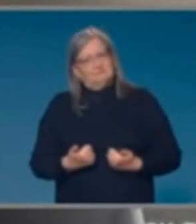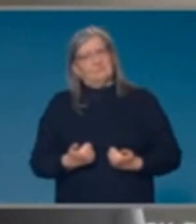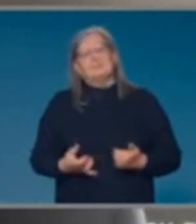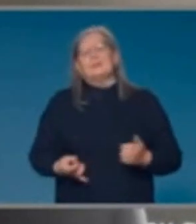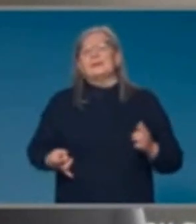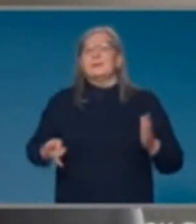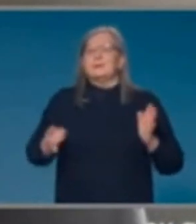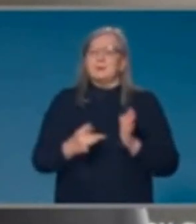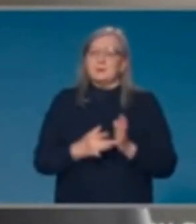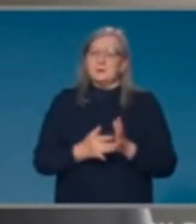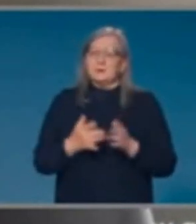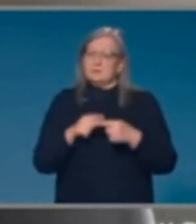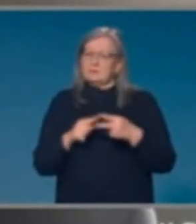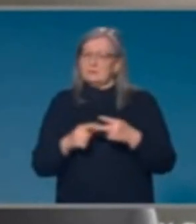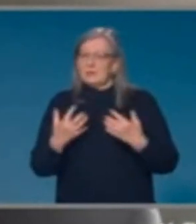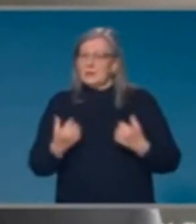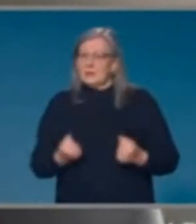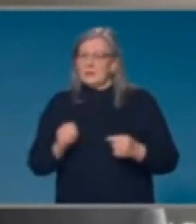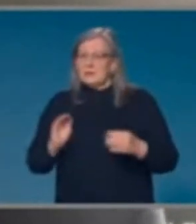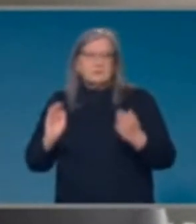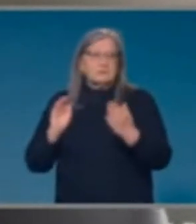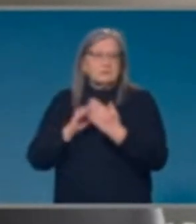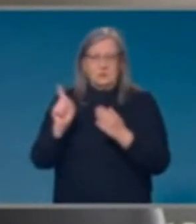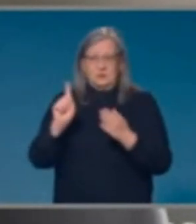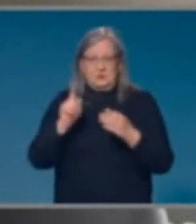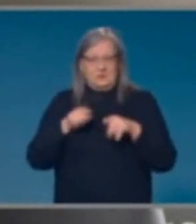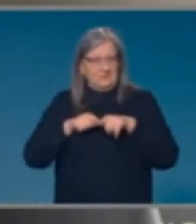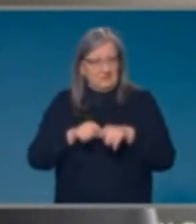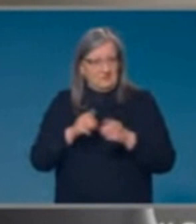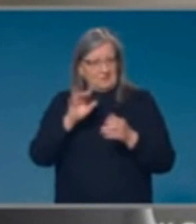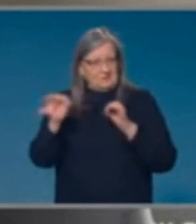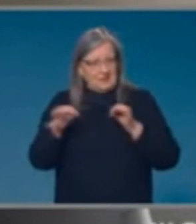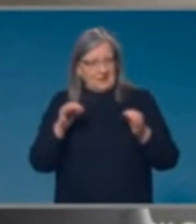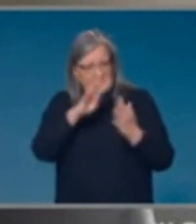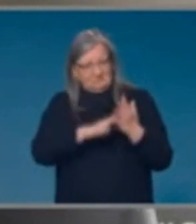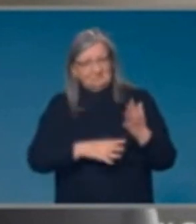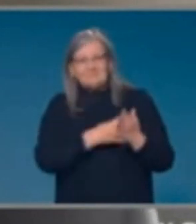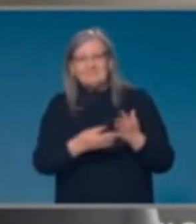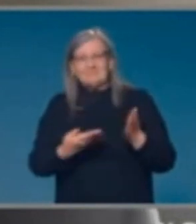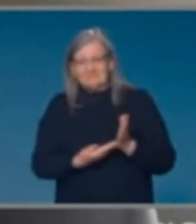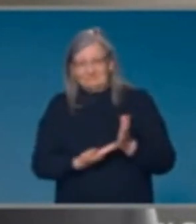the roadmap being reached nationally. And New South Wales has obviously now reached the